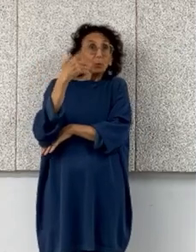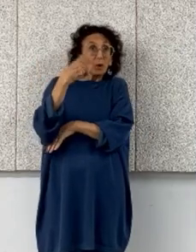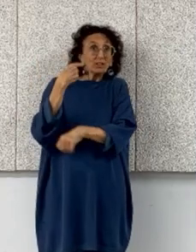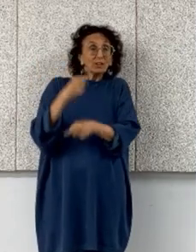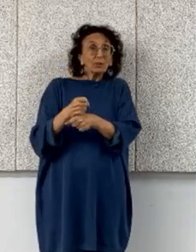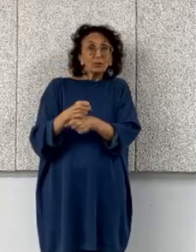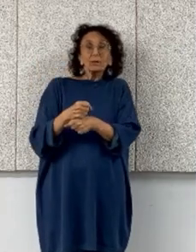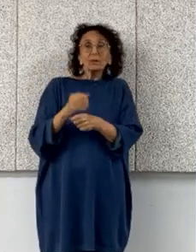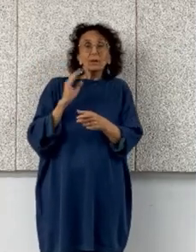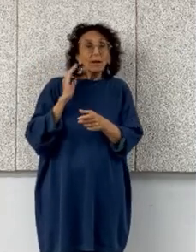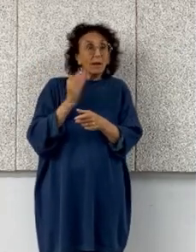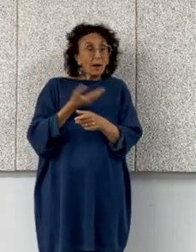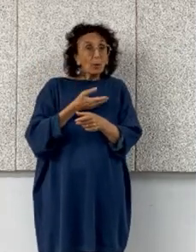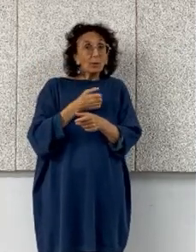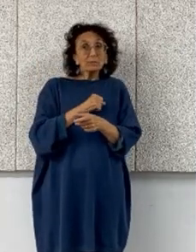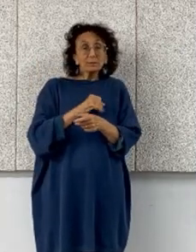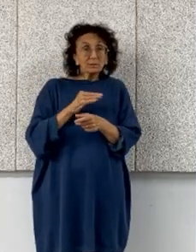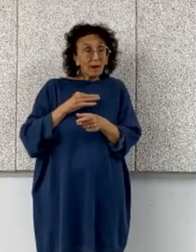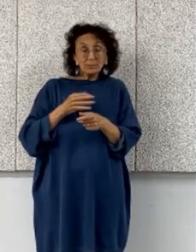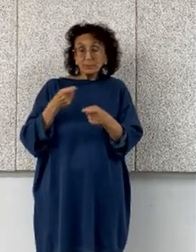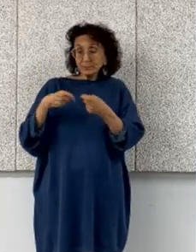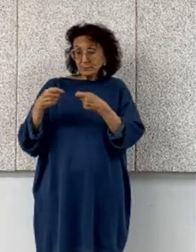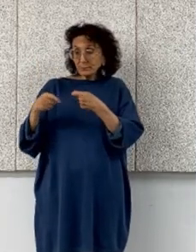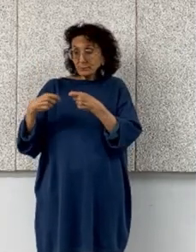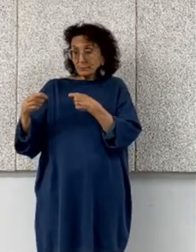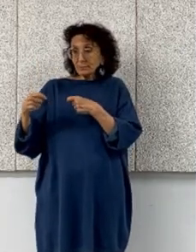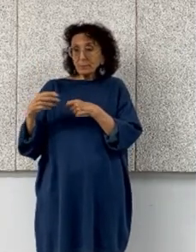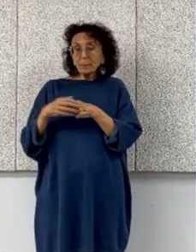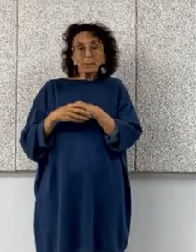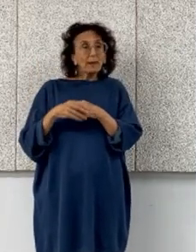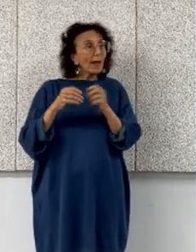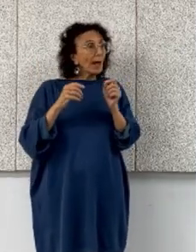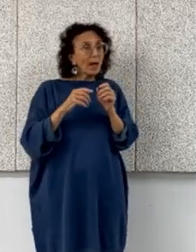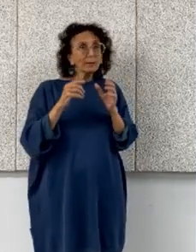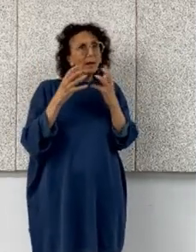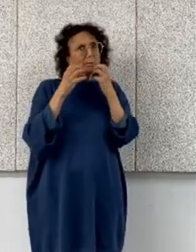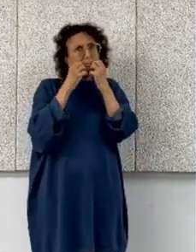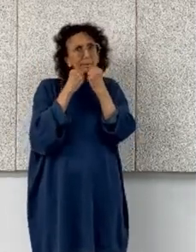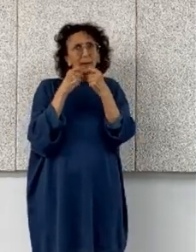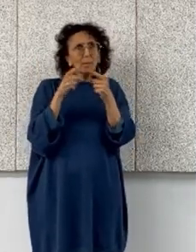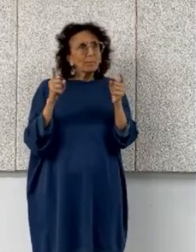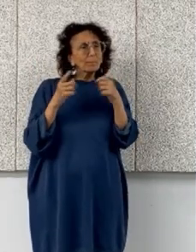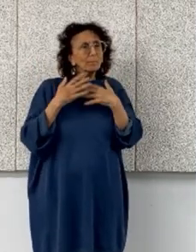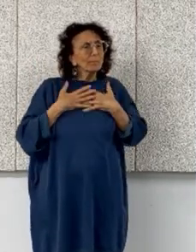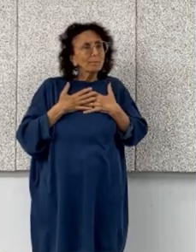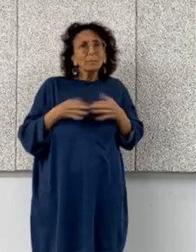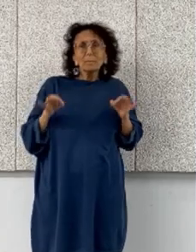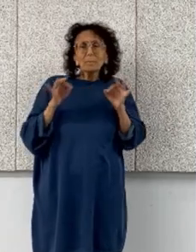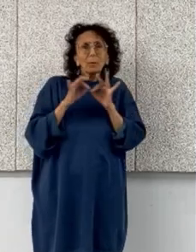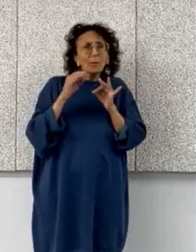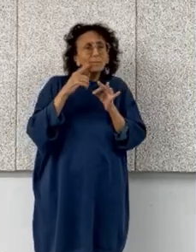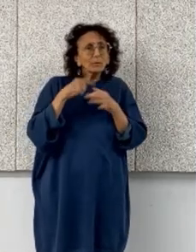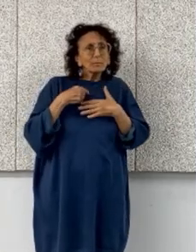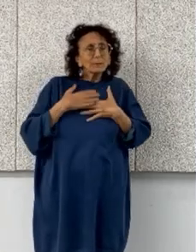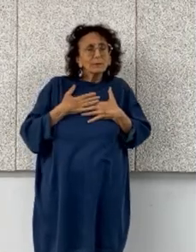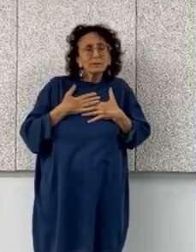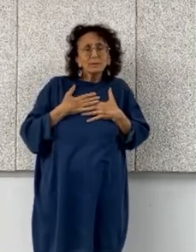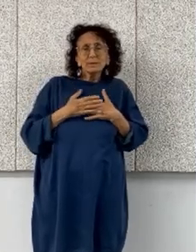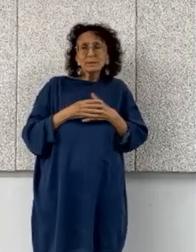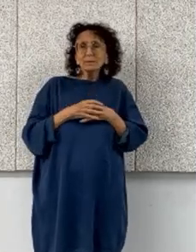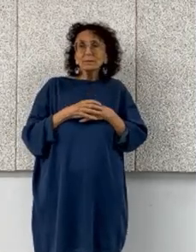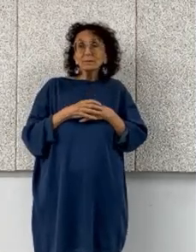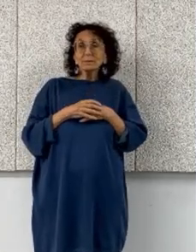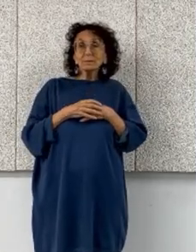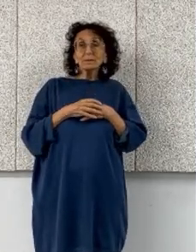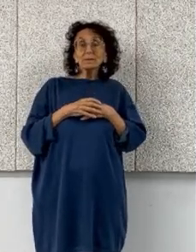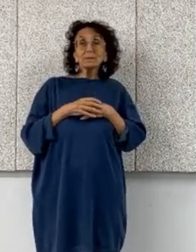staff here, and these people matter so much to me. They are so brilliant, and they are